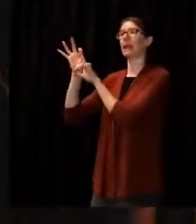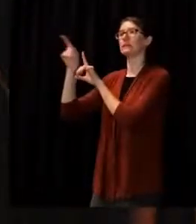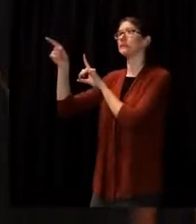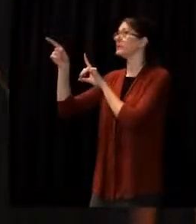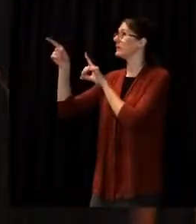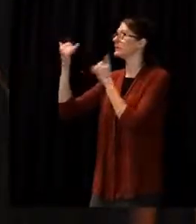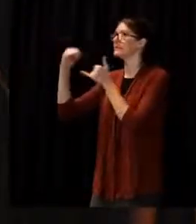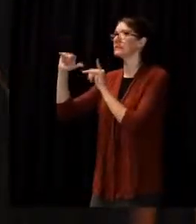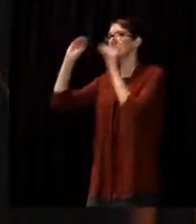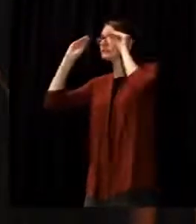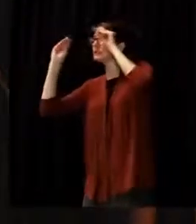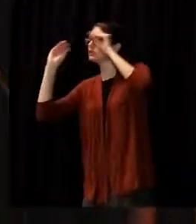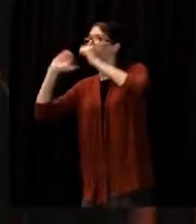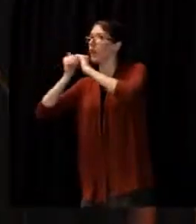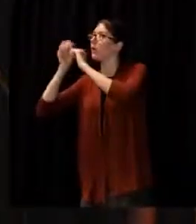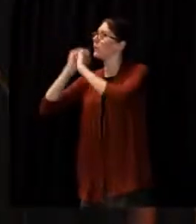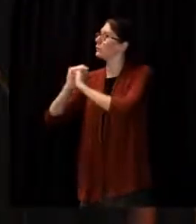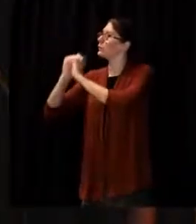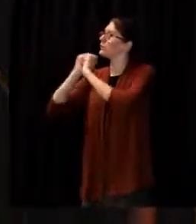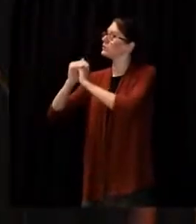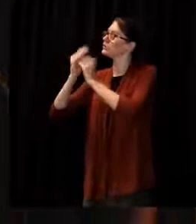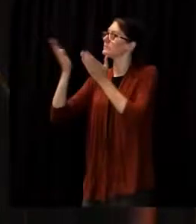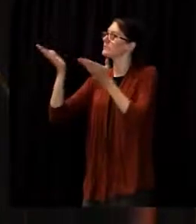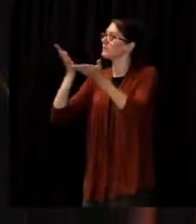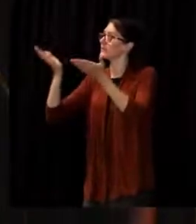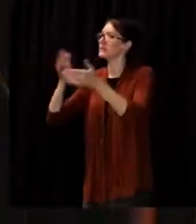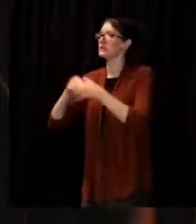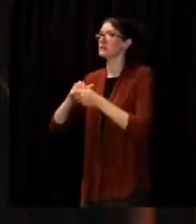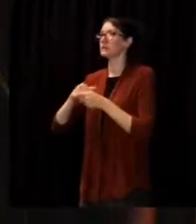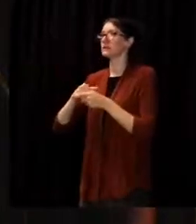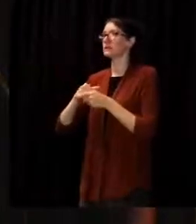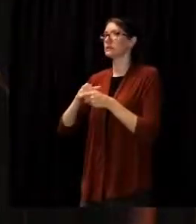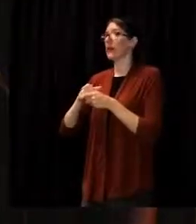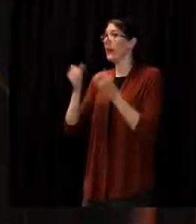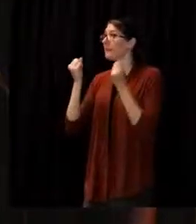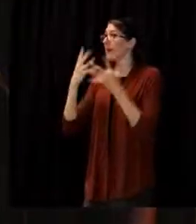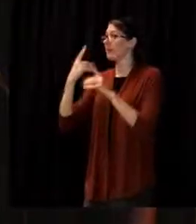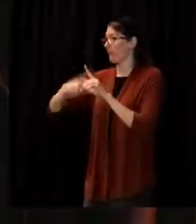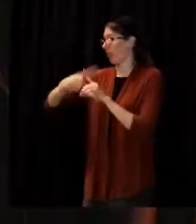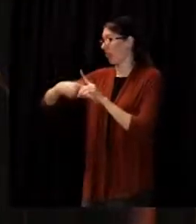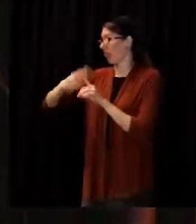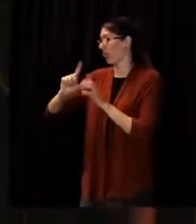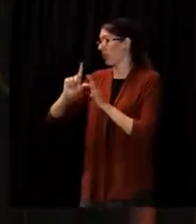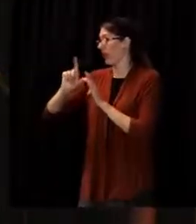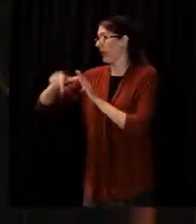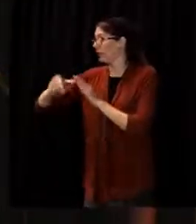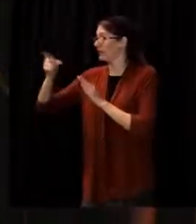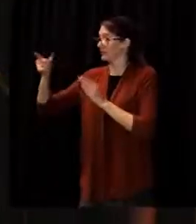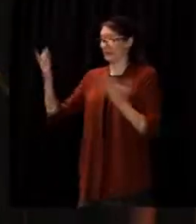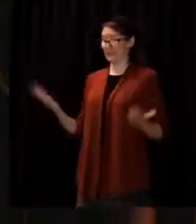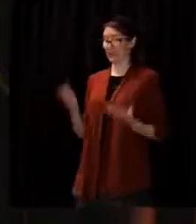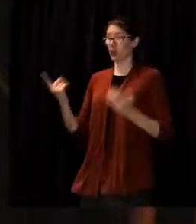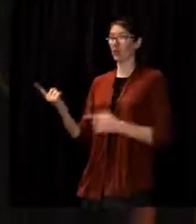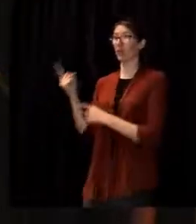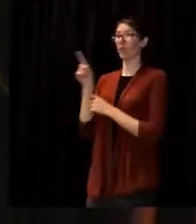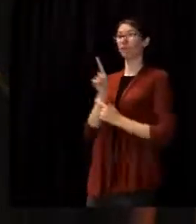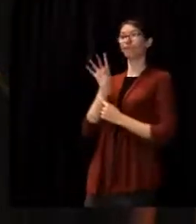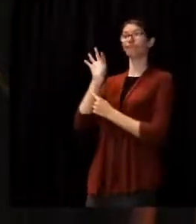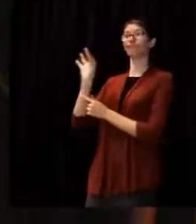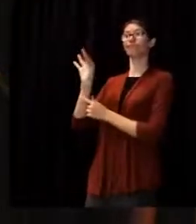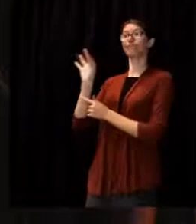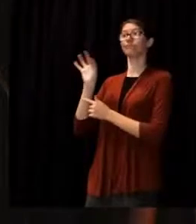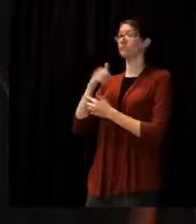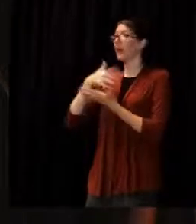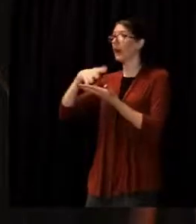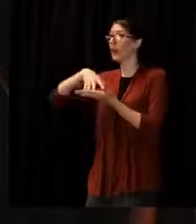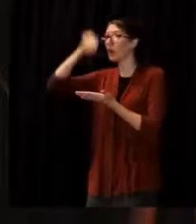from him through a worship service. And then it wasn't about several months later, he just happened to be here. So he spoke to us from this pulpit. And I learned after the fact,